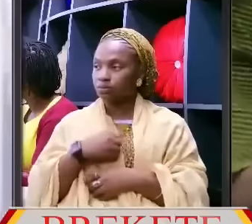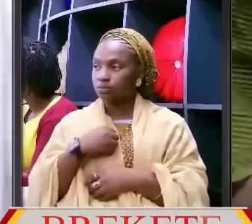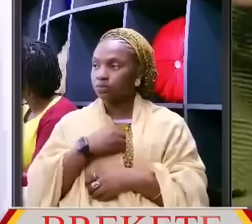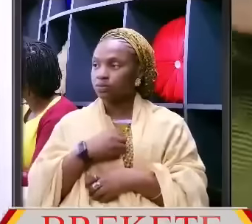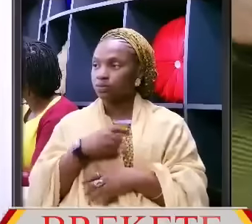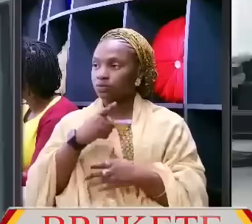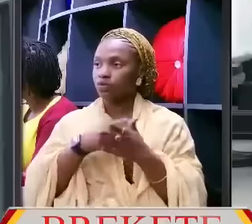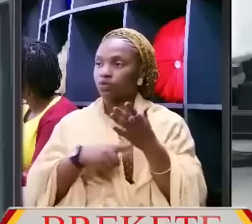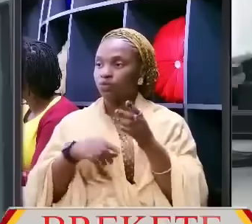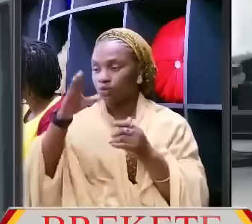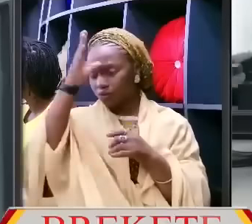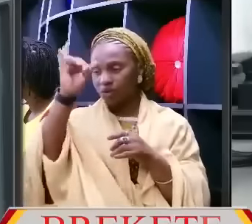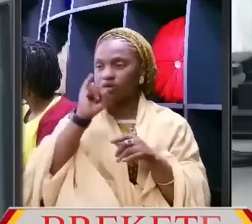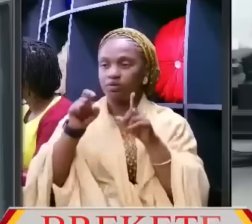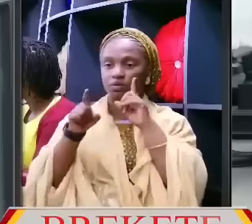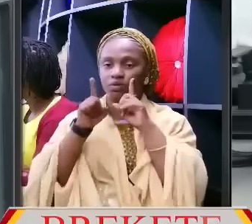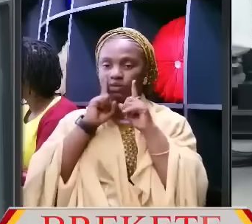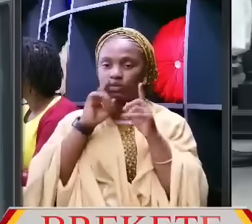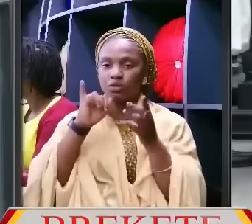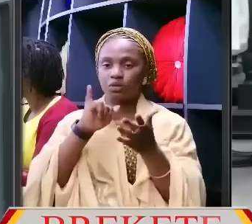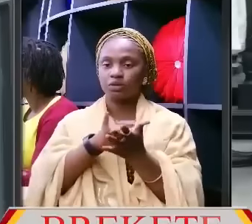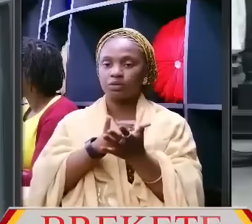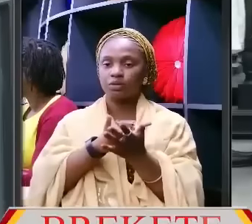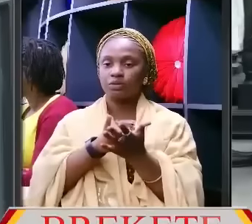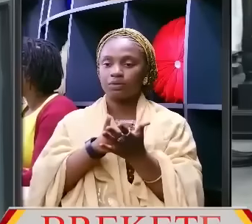Waiting, Baba, they talk. He say,